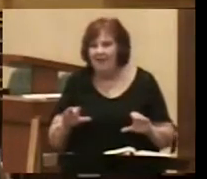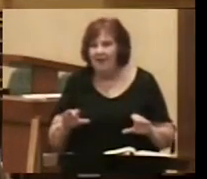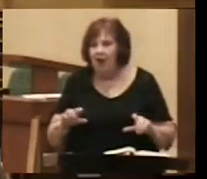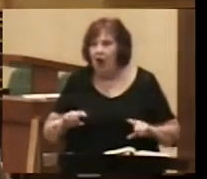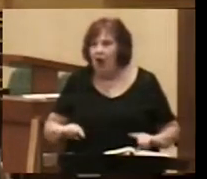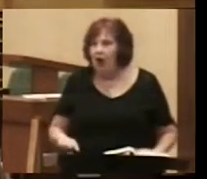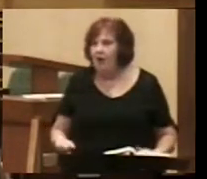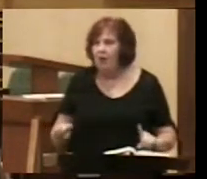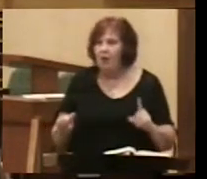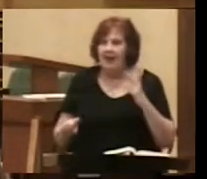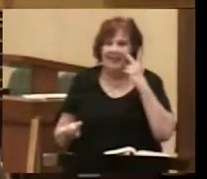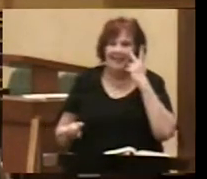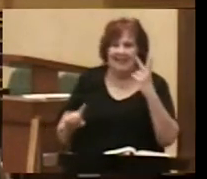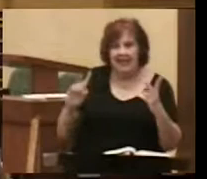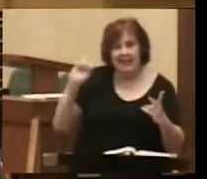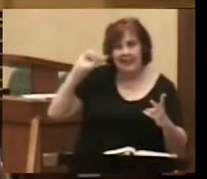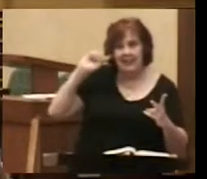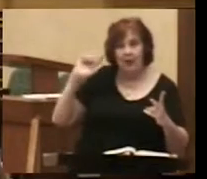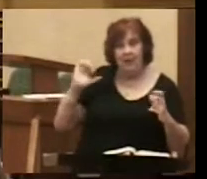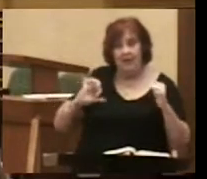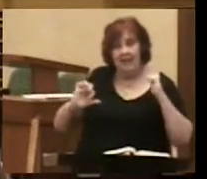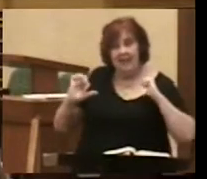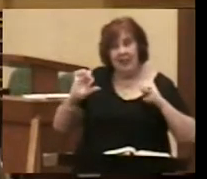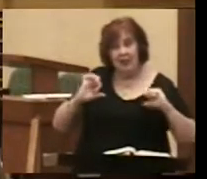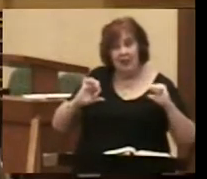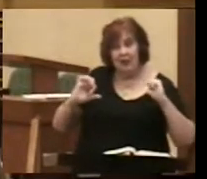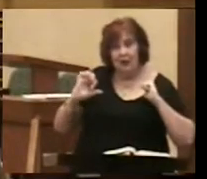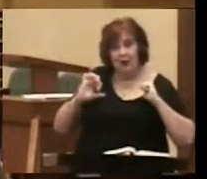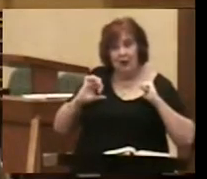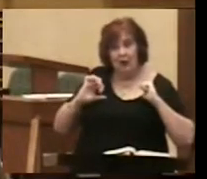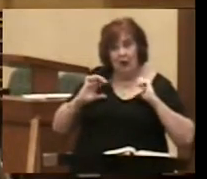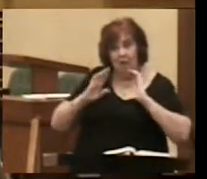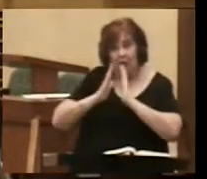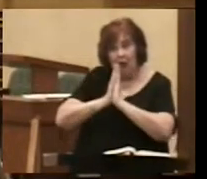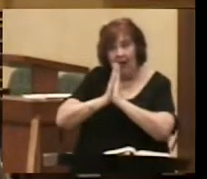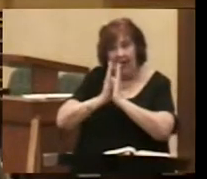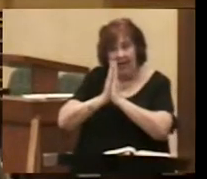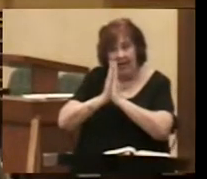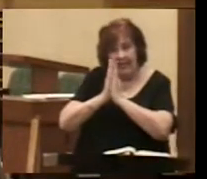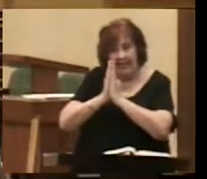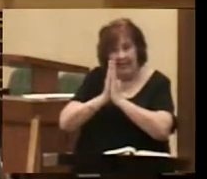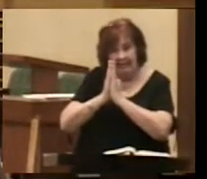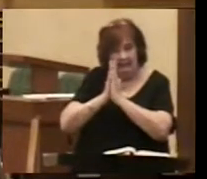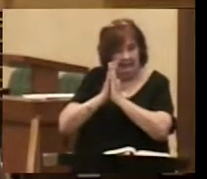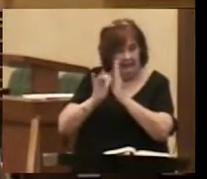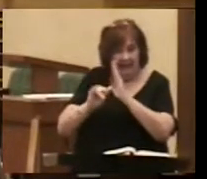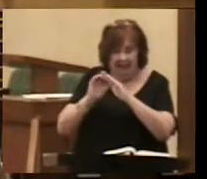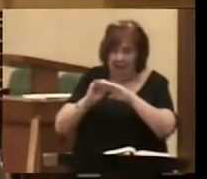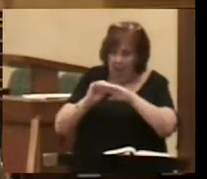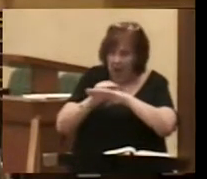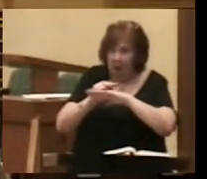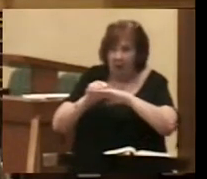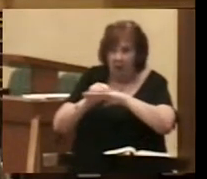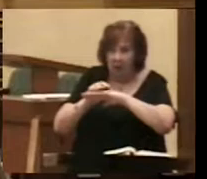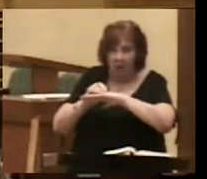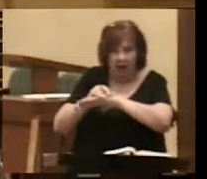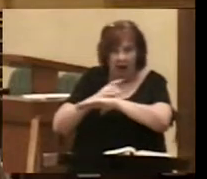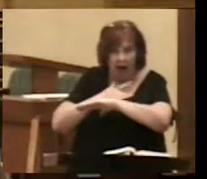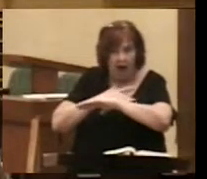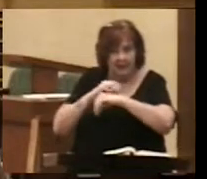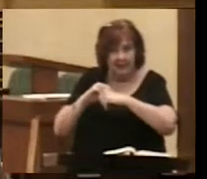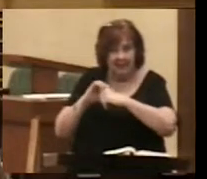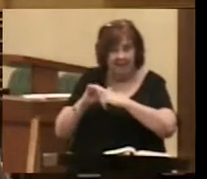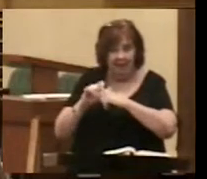while, Sight and Sound Theater just praying that they are touching some hearts in